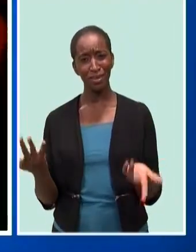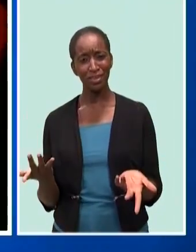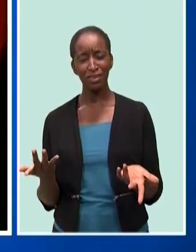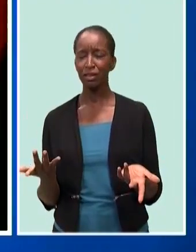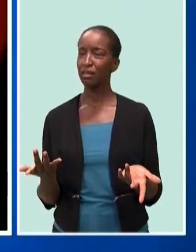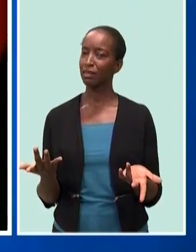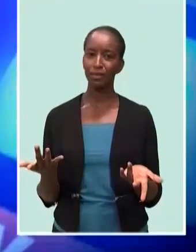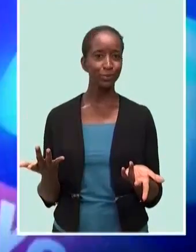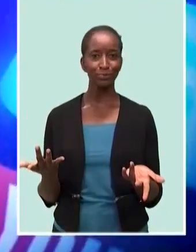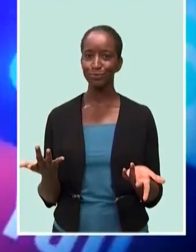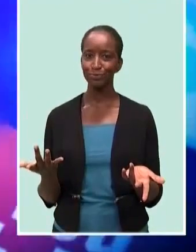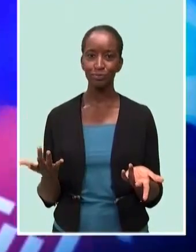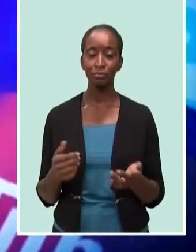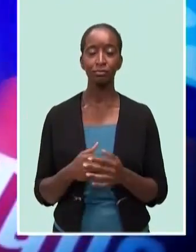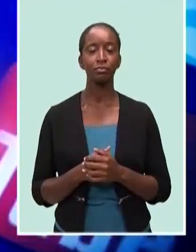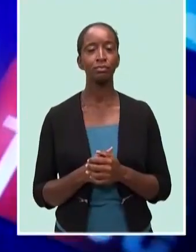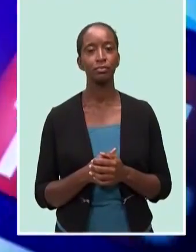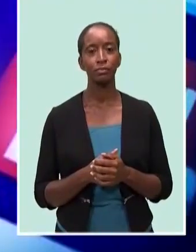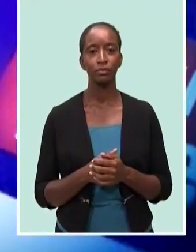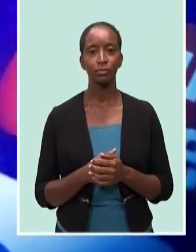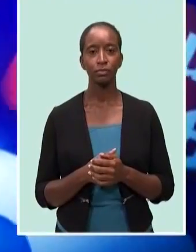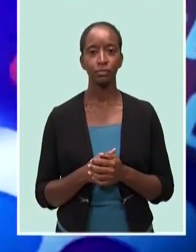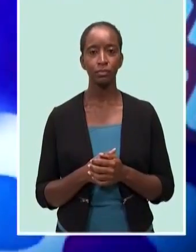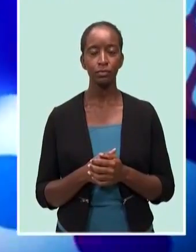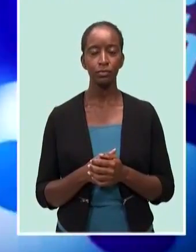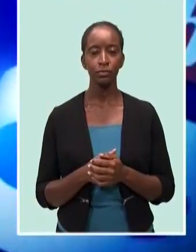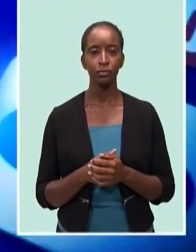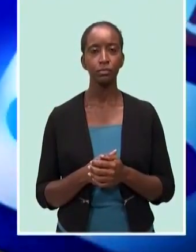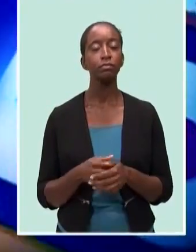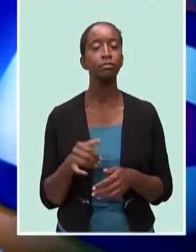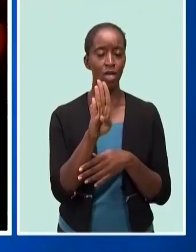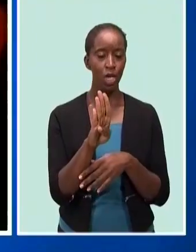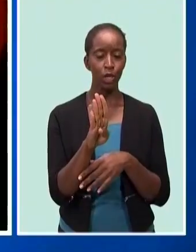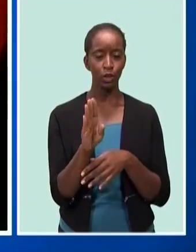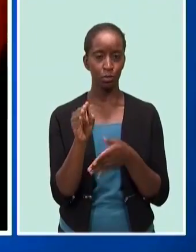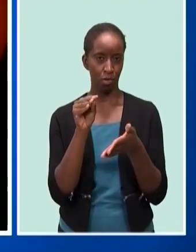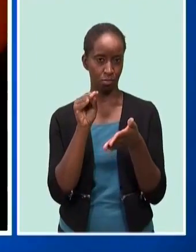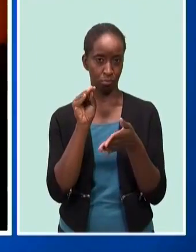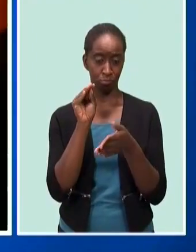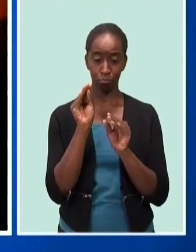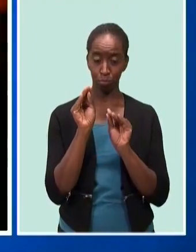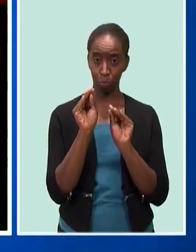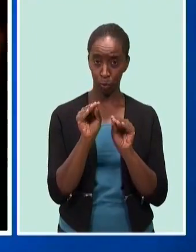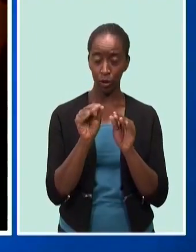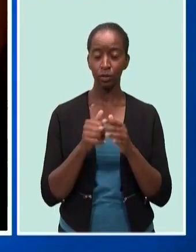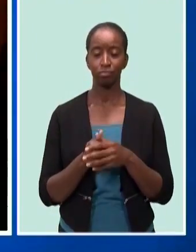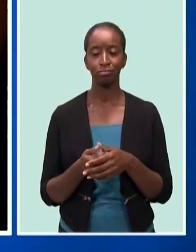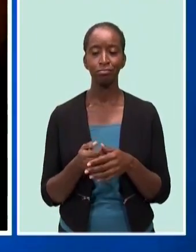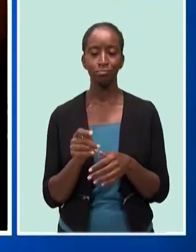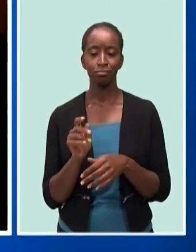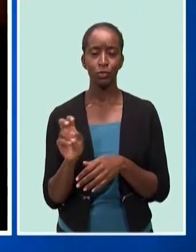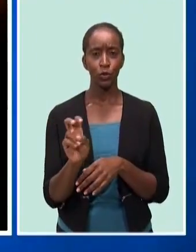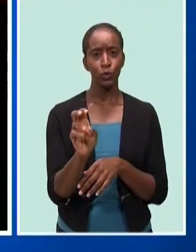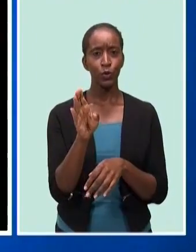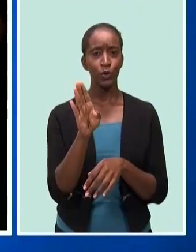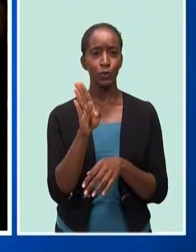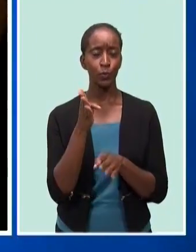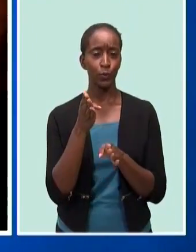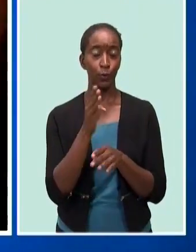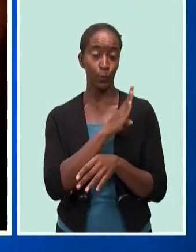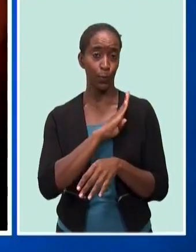Alfina Prince's opinion, the problem of violence needs to be dealt with quickly. Cheryl Smith says the situation is utter